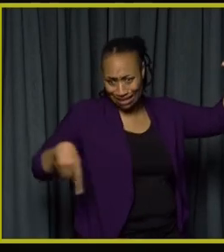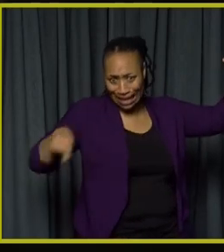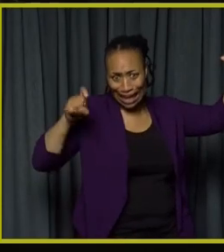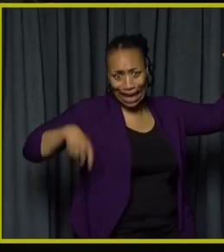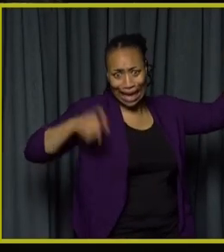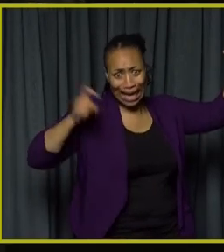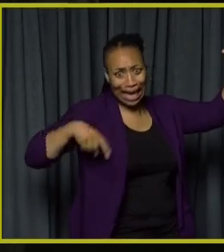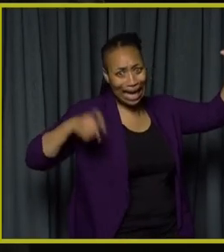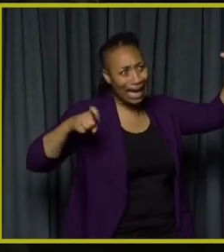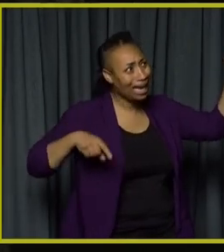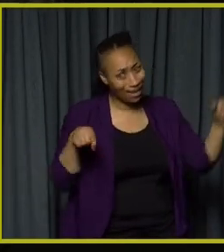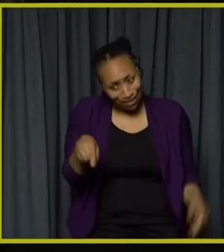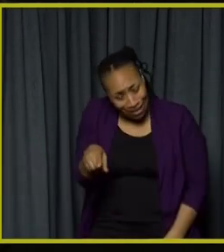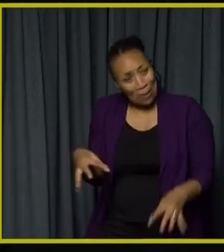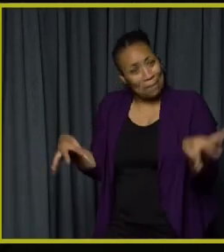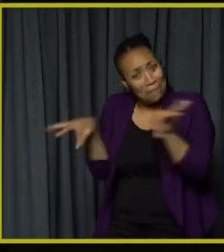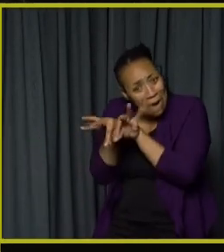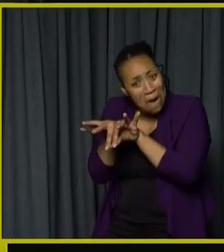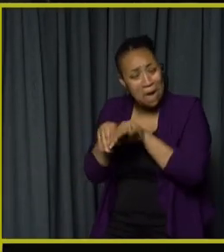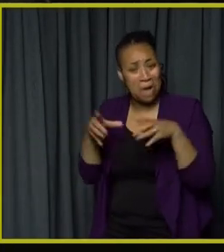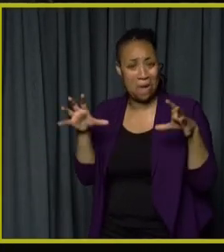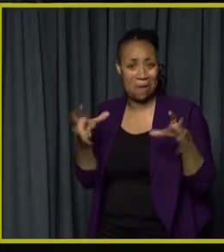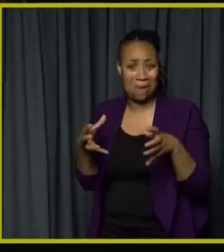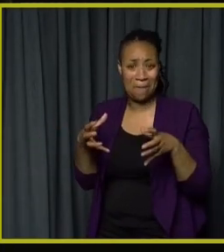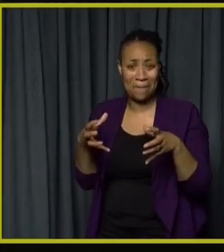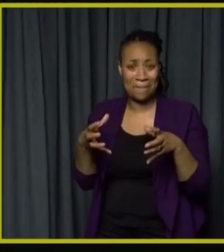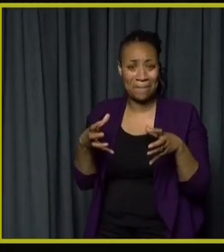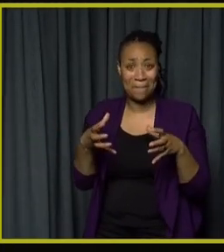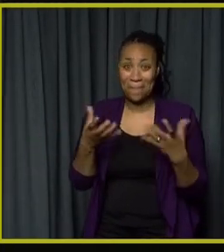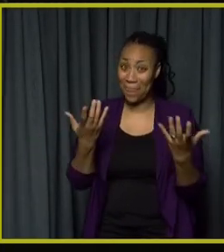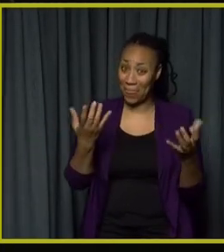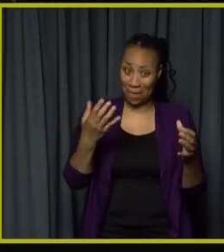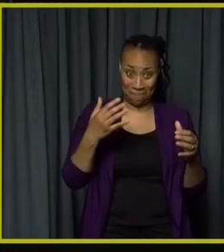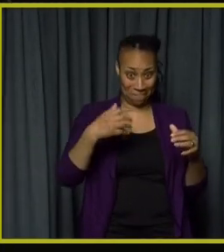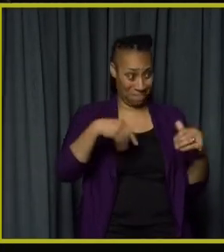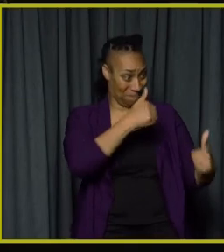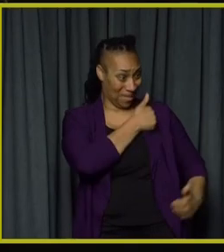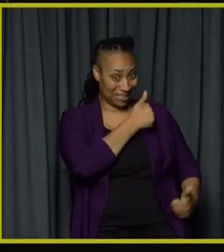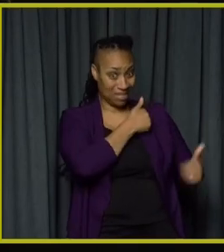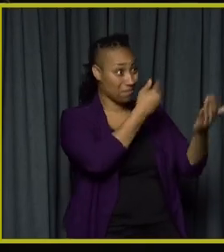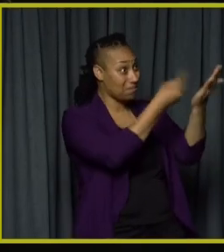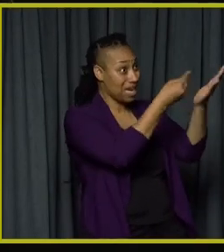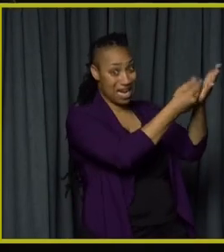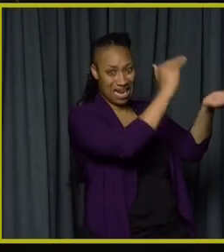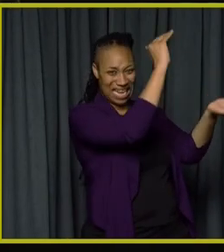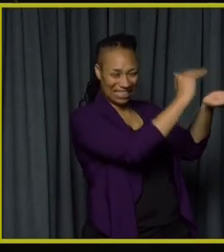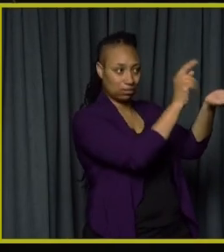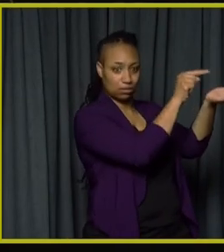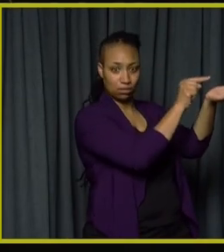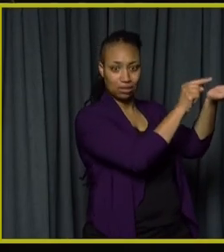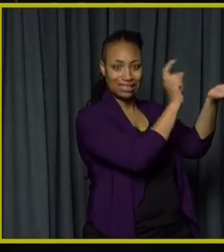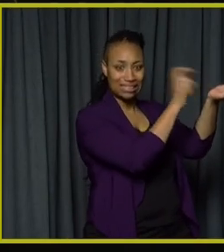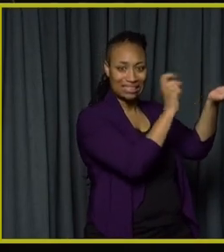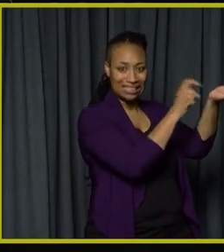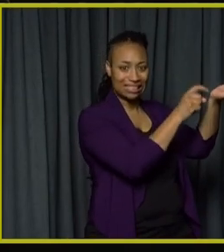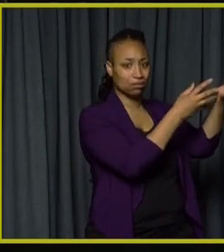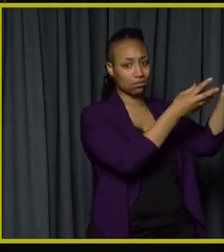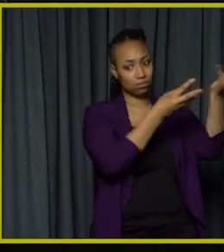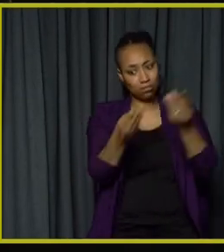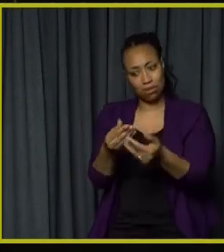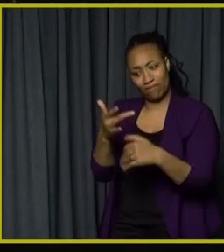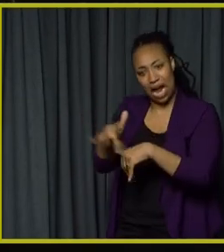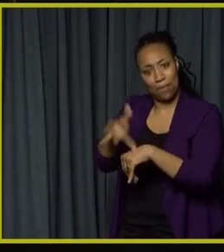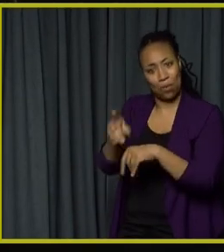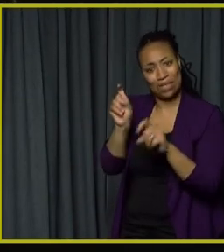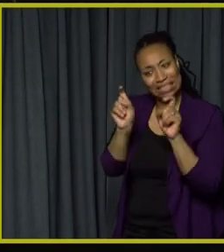$350 billion from the military budget and close some of the 800 bases, we would still have more money than China and North Korea